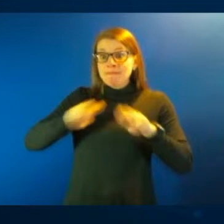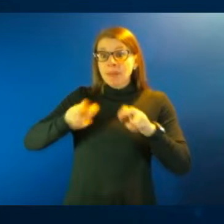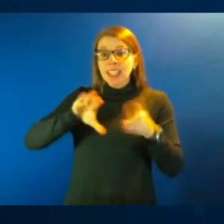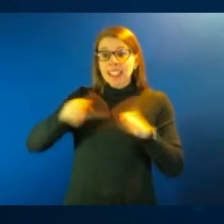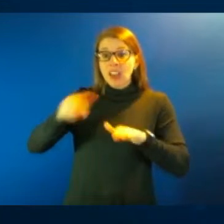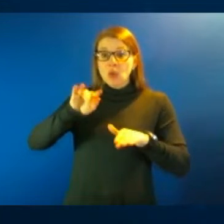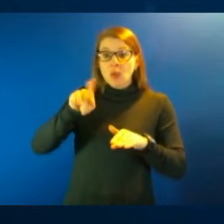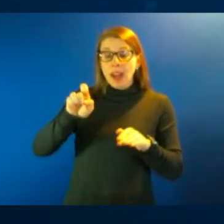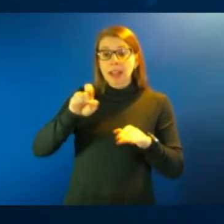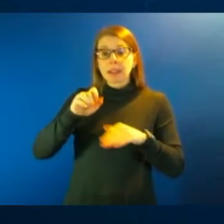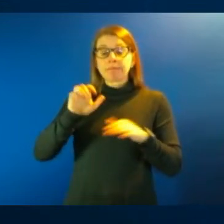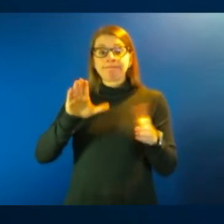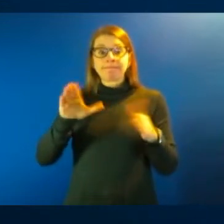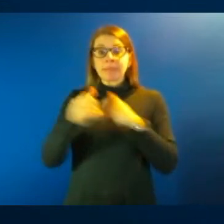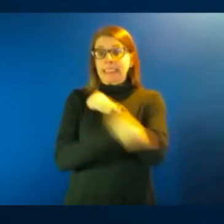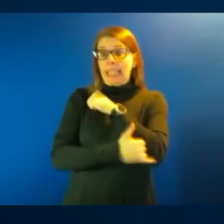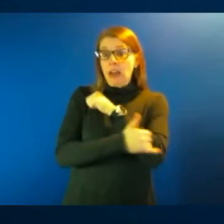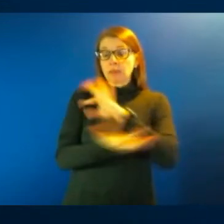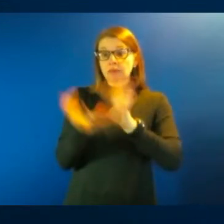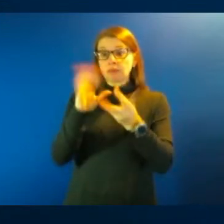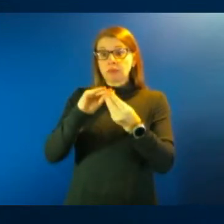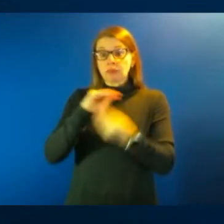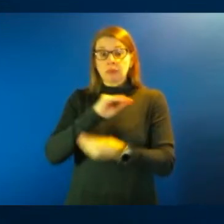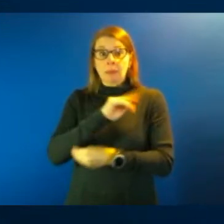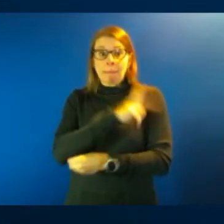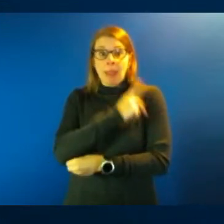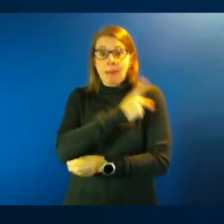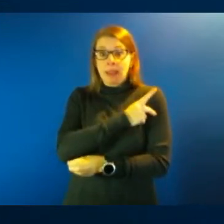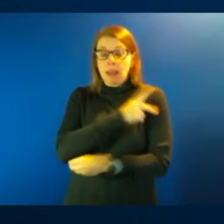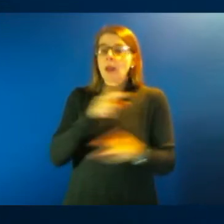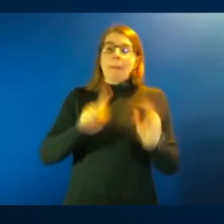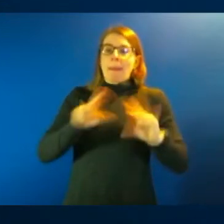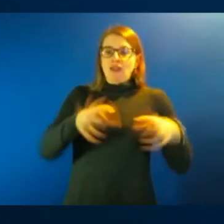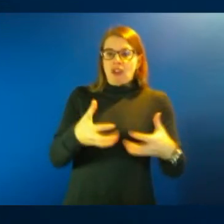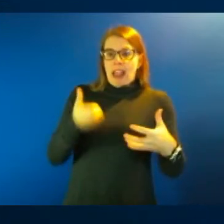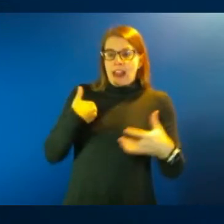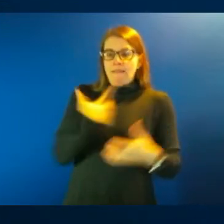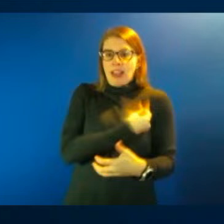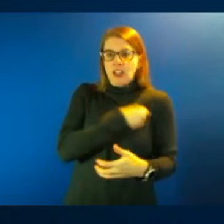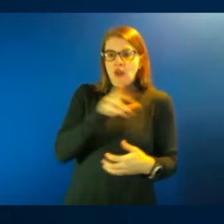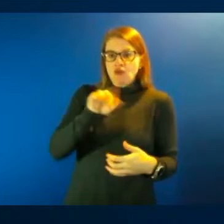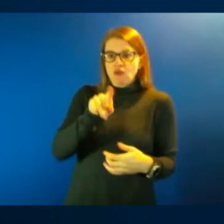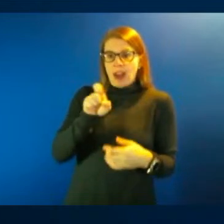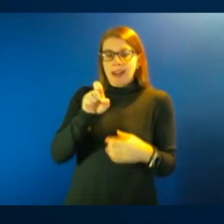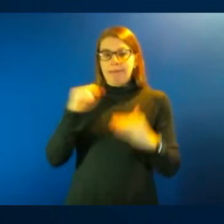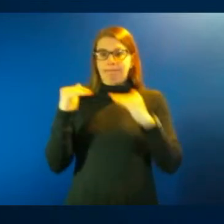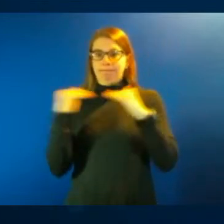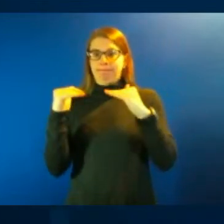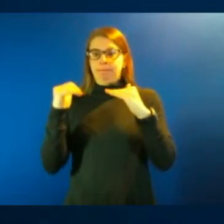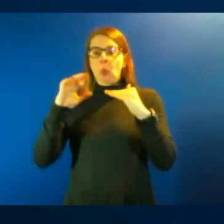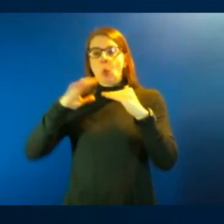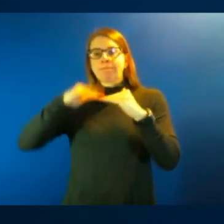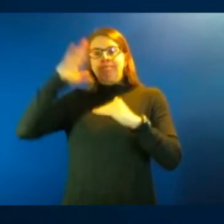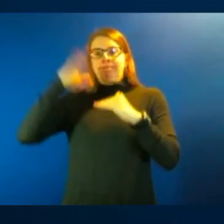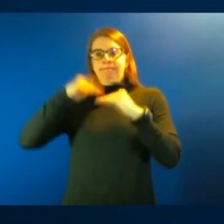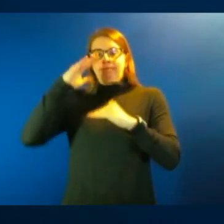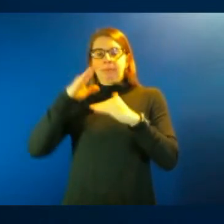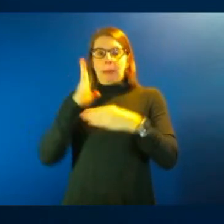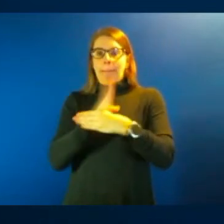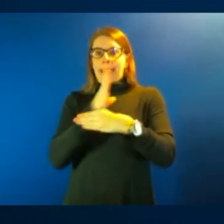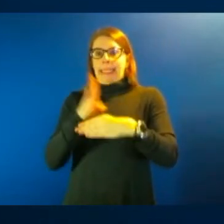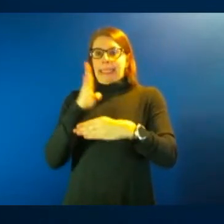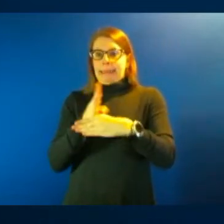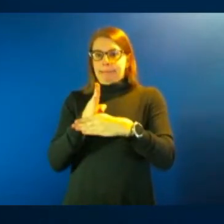counties where the total population had a vaccination rate that was at or above the median or the sort of the